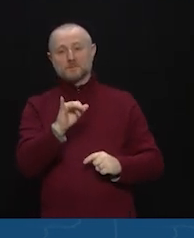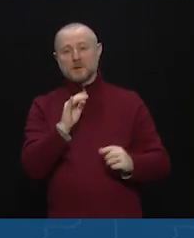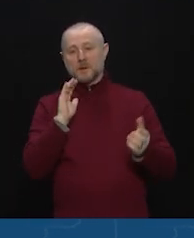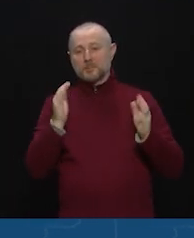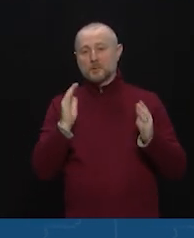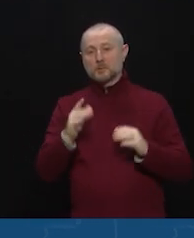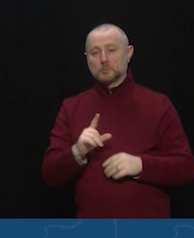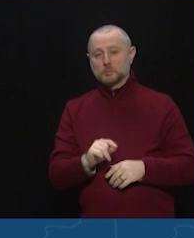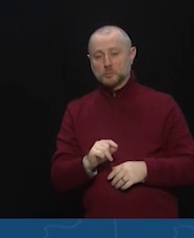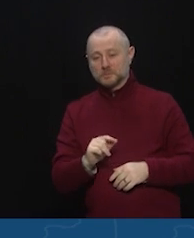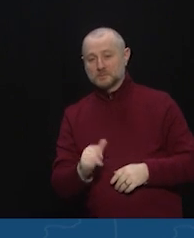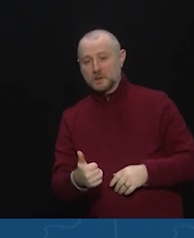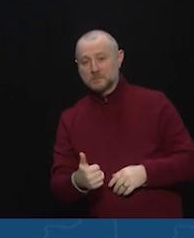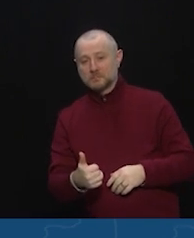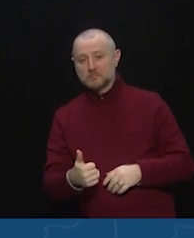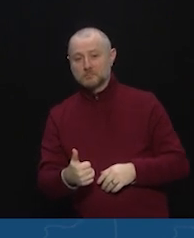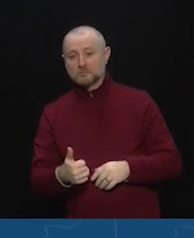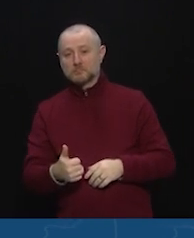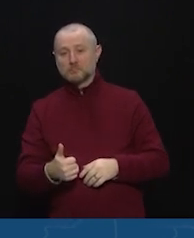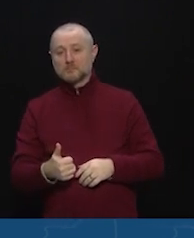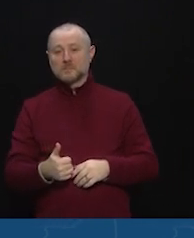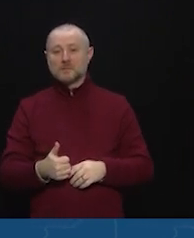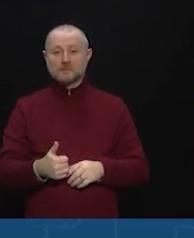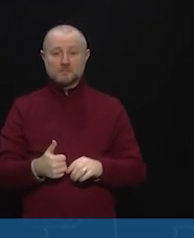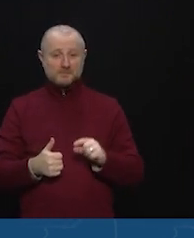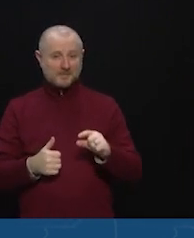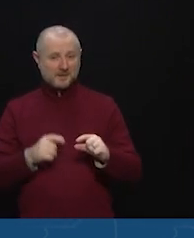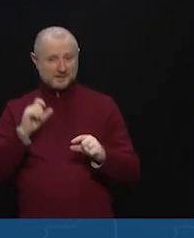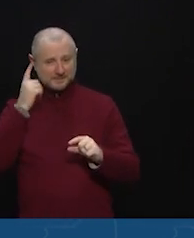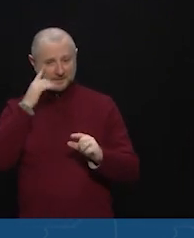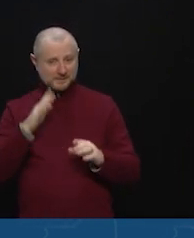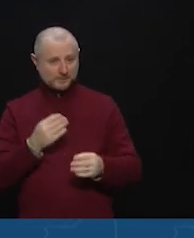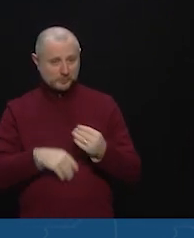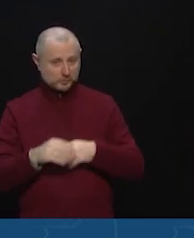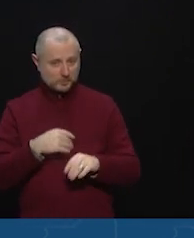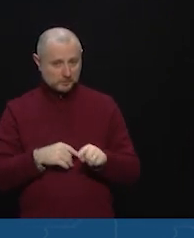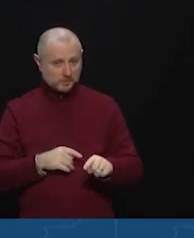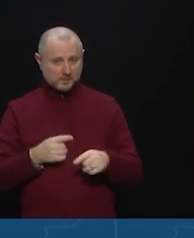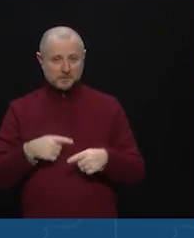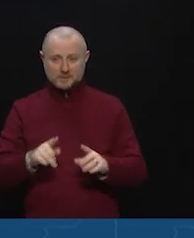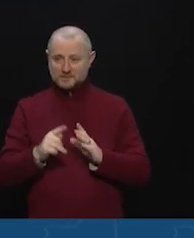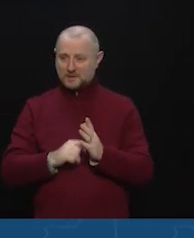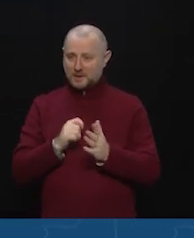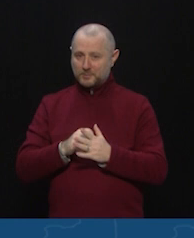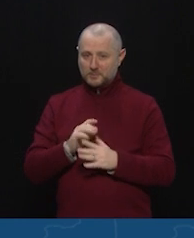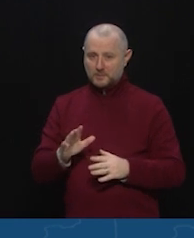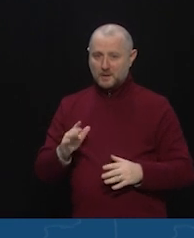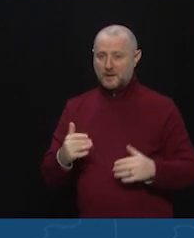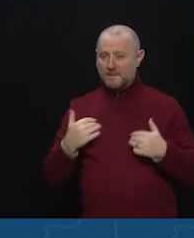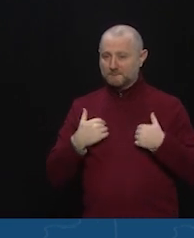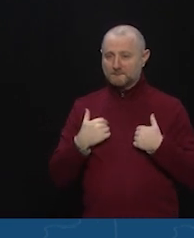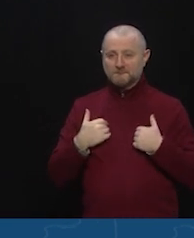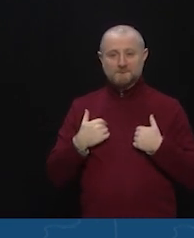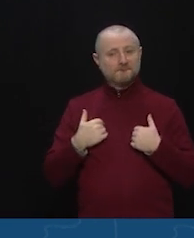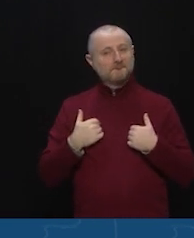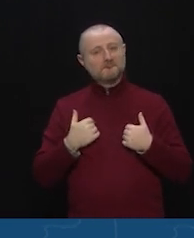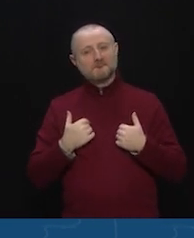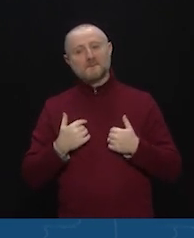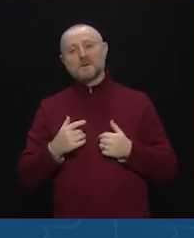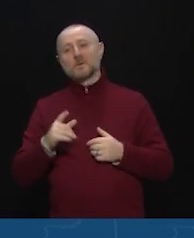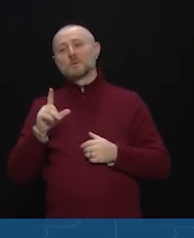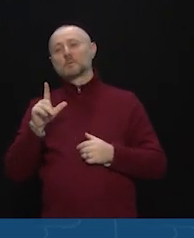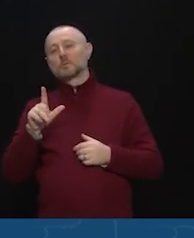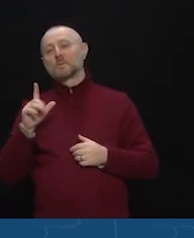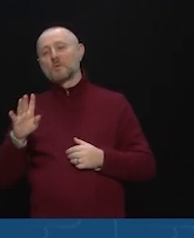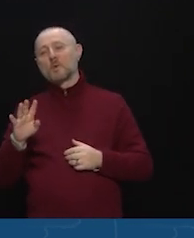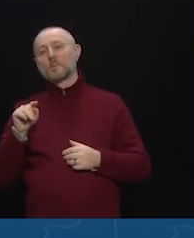2010, during the executive budget in 2010, there were out-year gaps of $24.7 billion